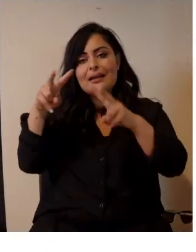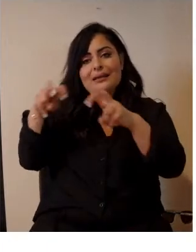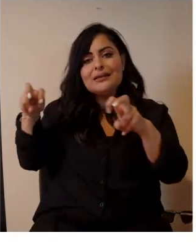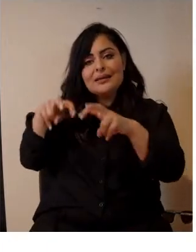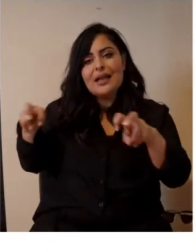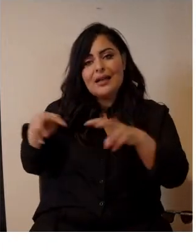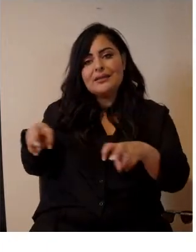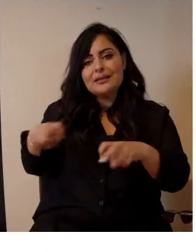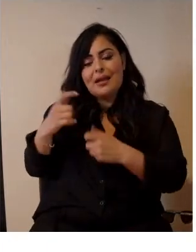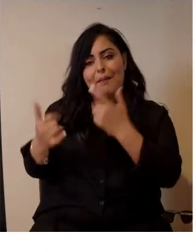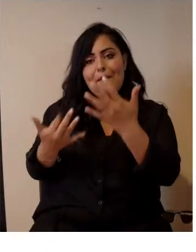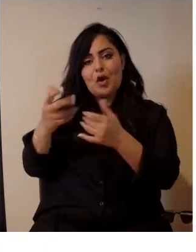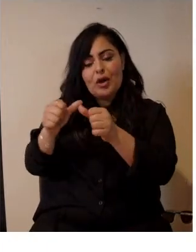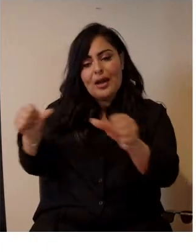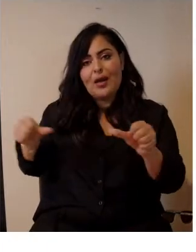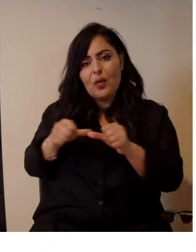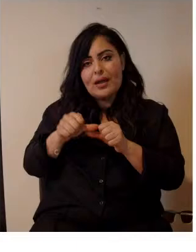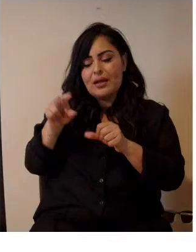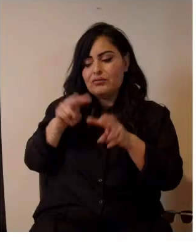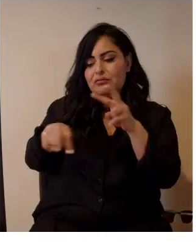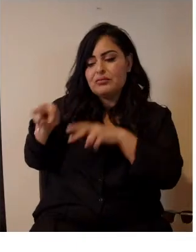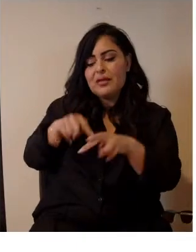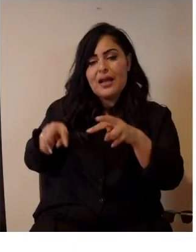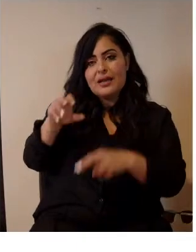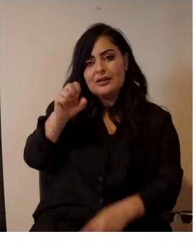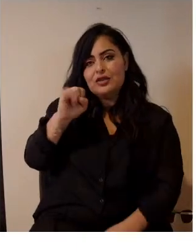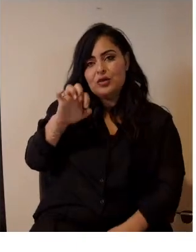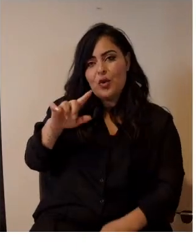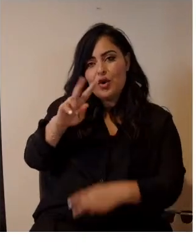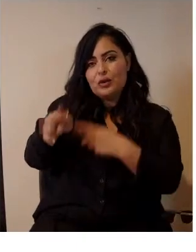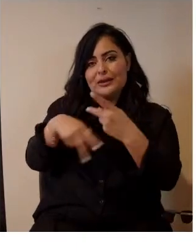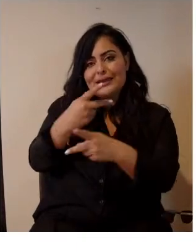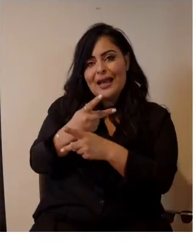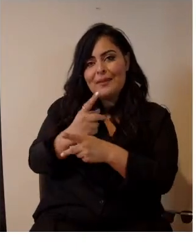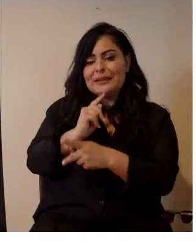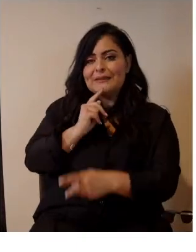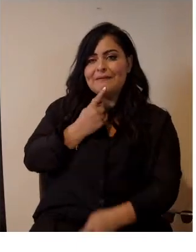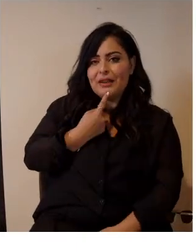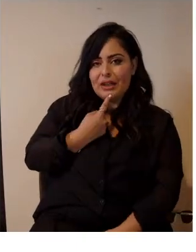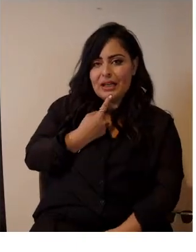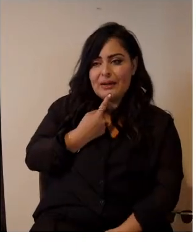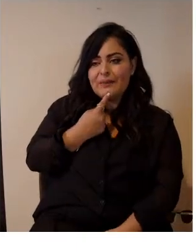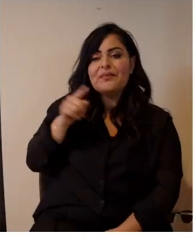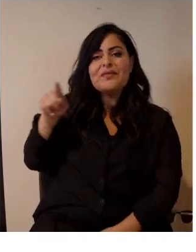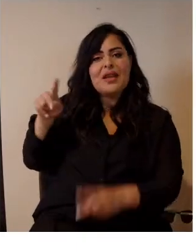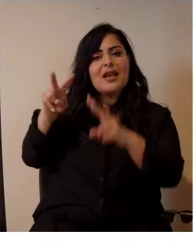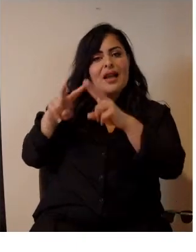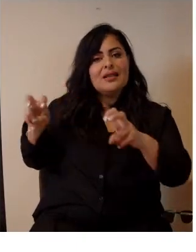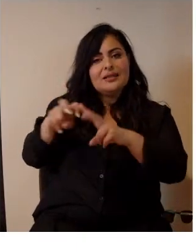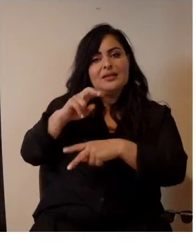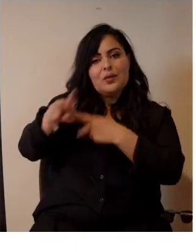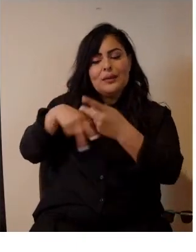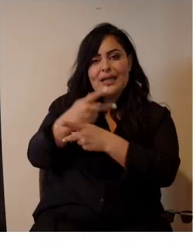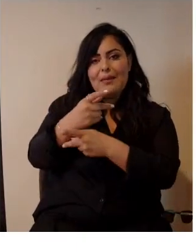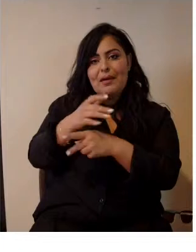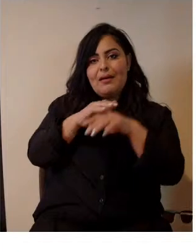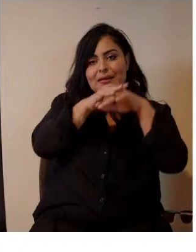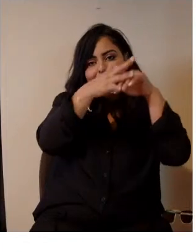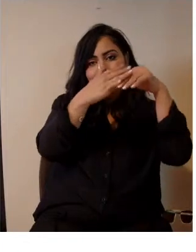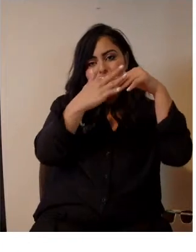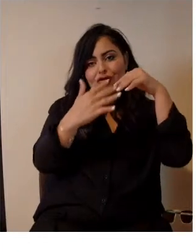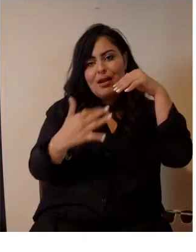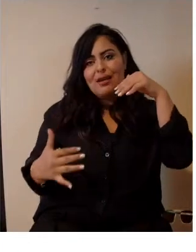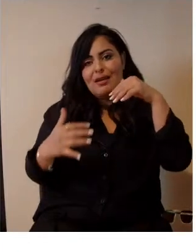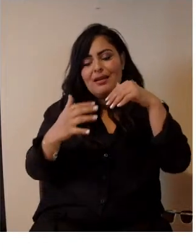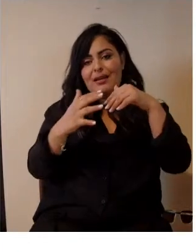burned area. So what they do is they look at soil type, burn severity, things like that, and they assess what sort of debris flows we're going to have if we get a